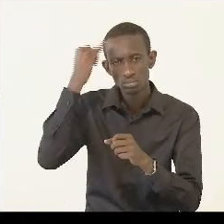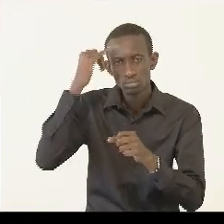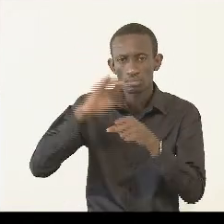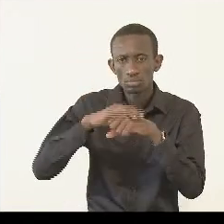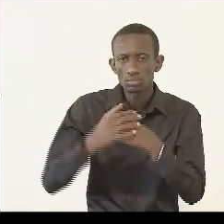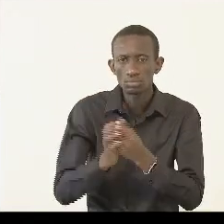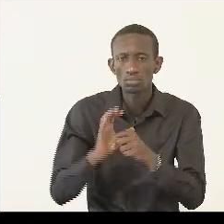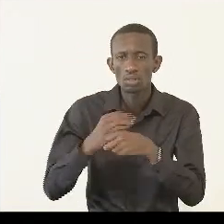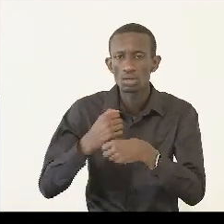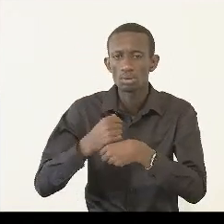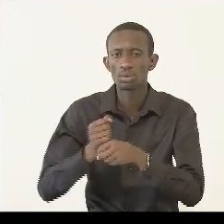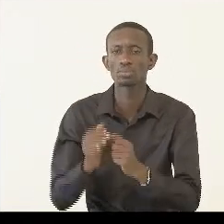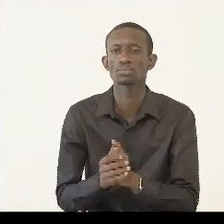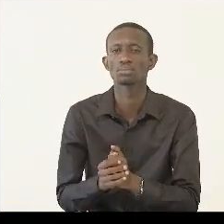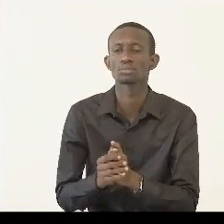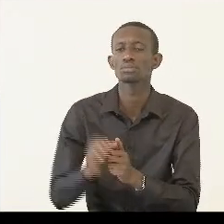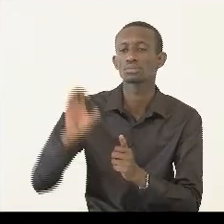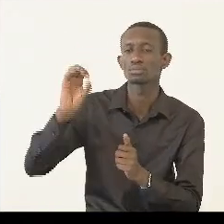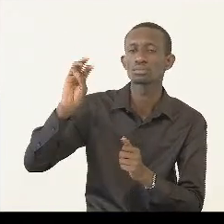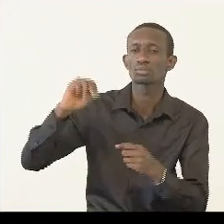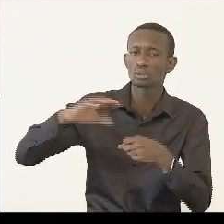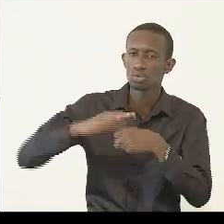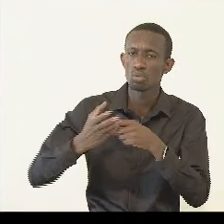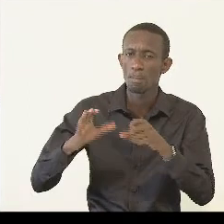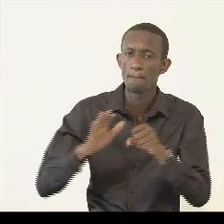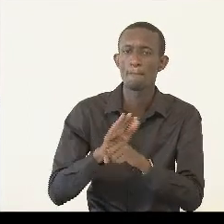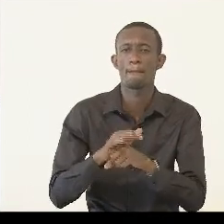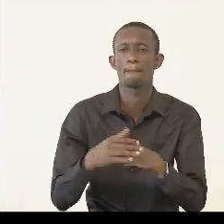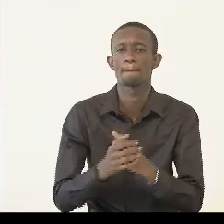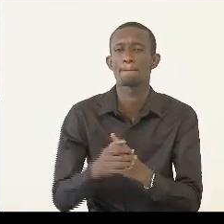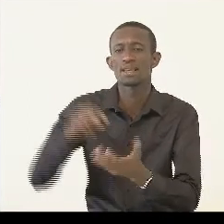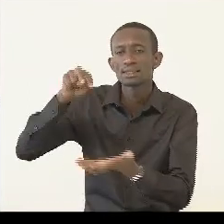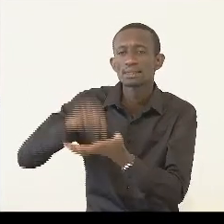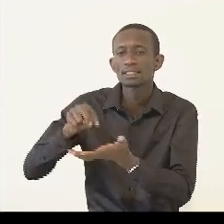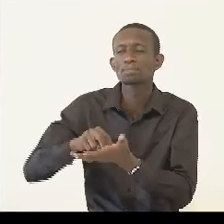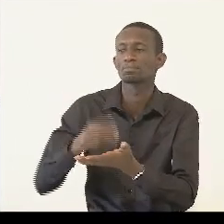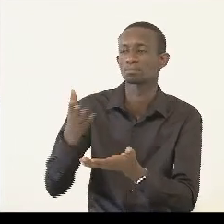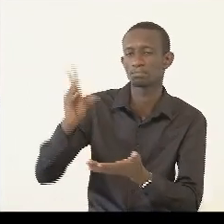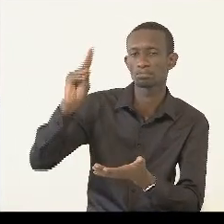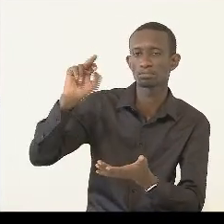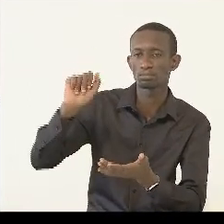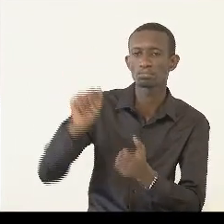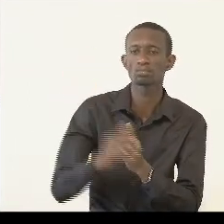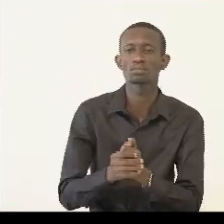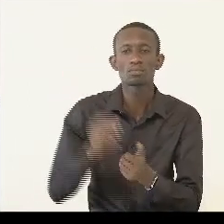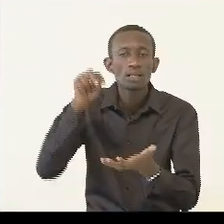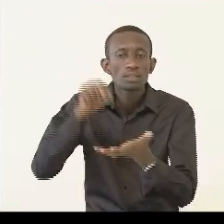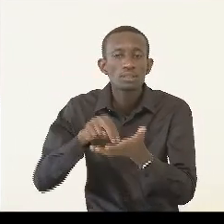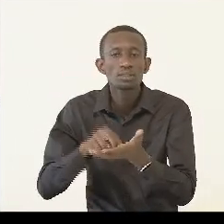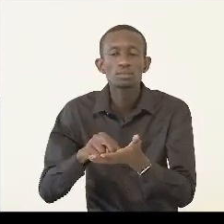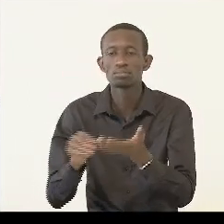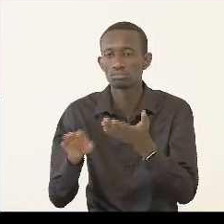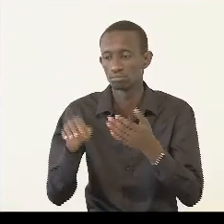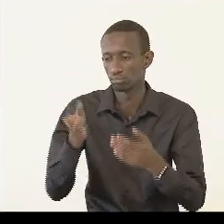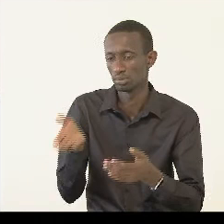complementary strand for the basis. Remember, again, here is the hint. Do we still